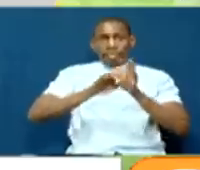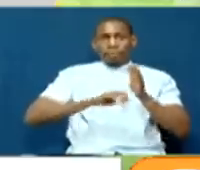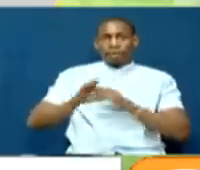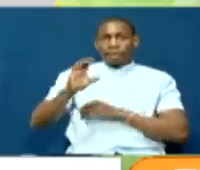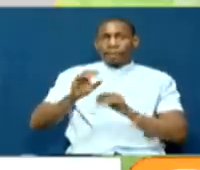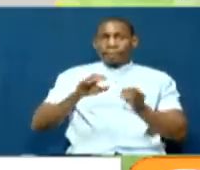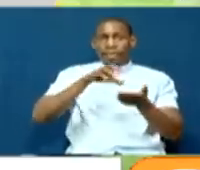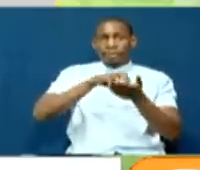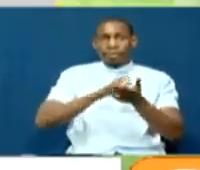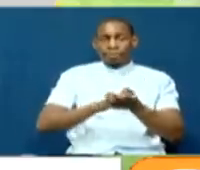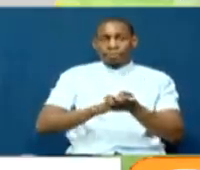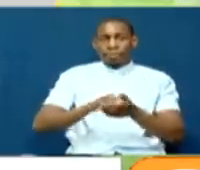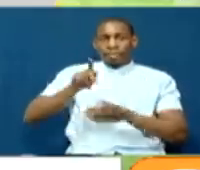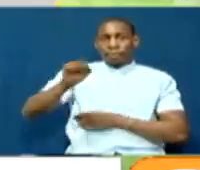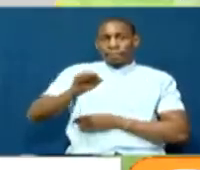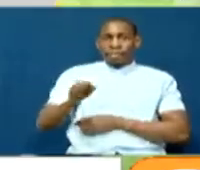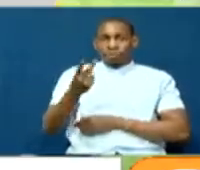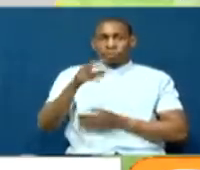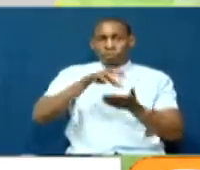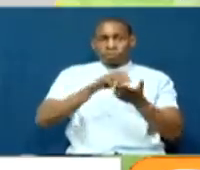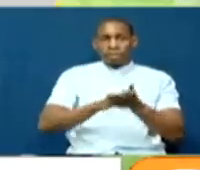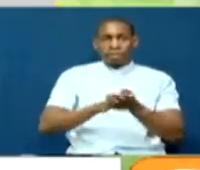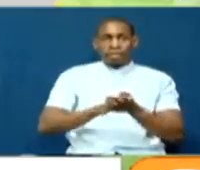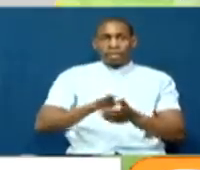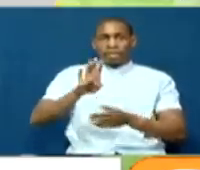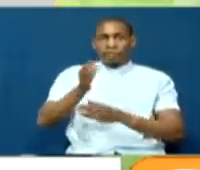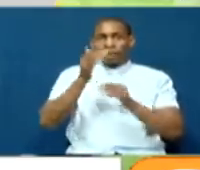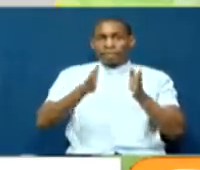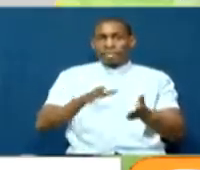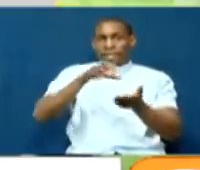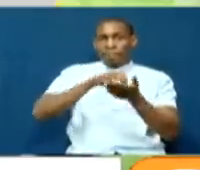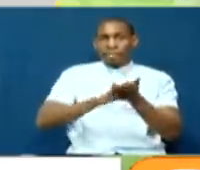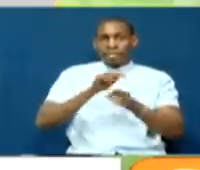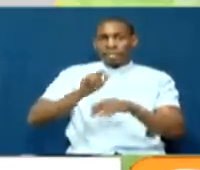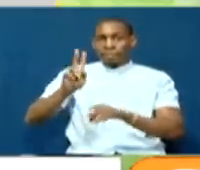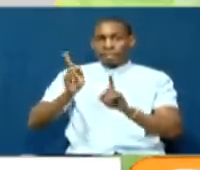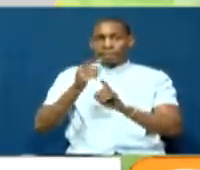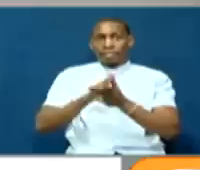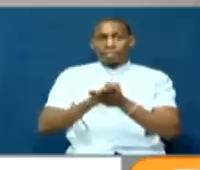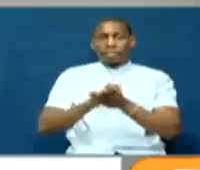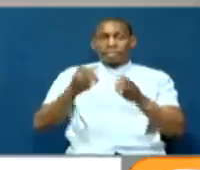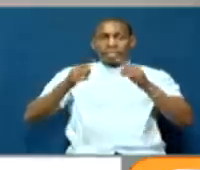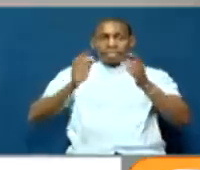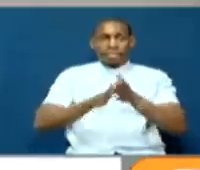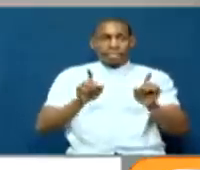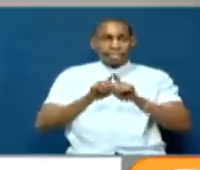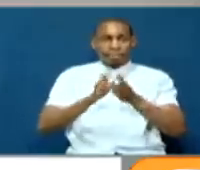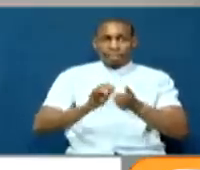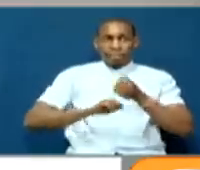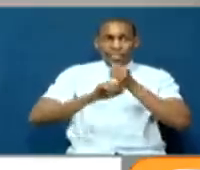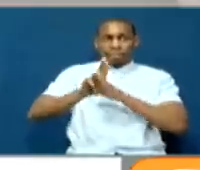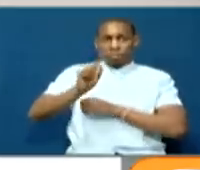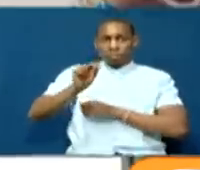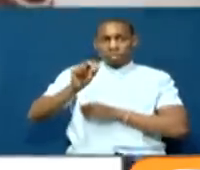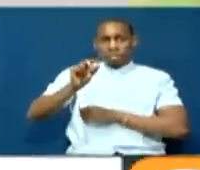cabinet docket, 2 principal secretary slots and 4 ambassador positions should Kenya Kwanza win. He will also back UDA's